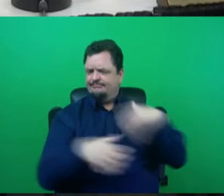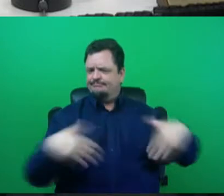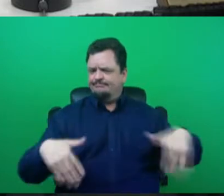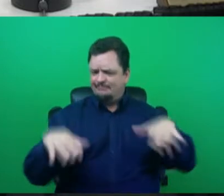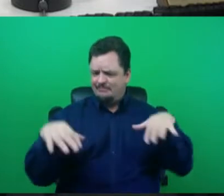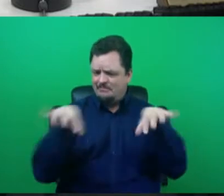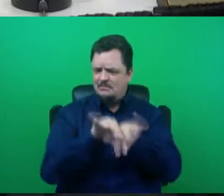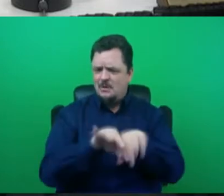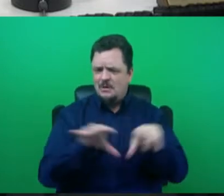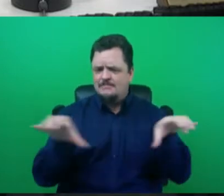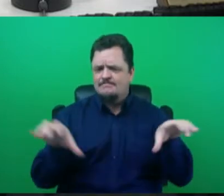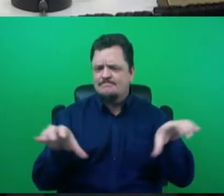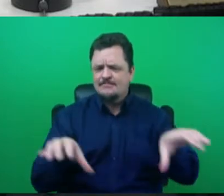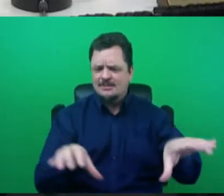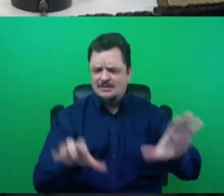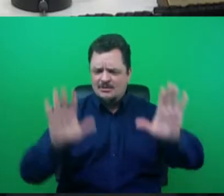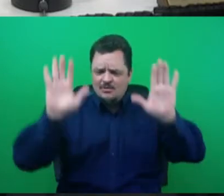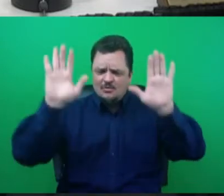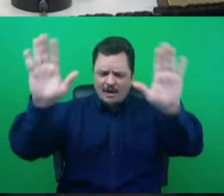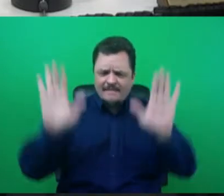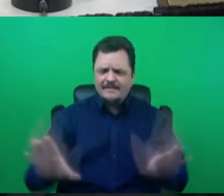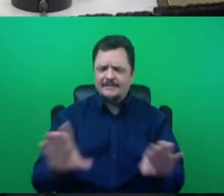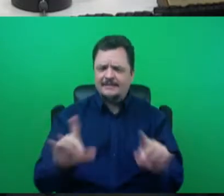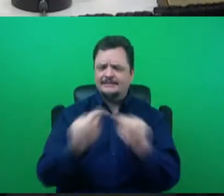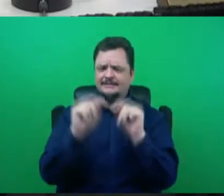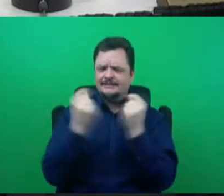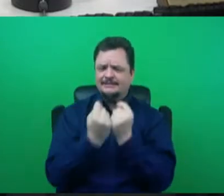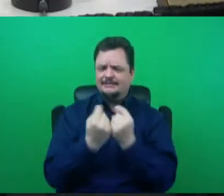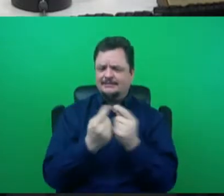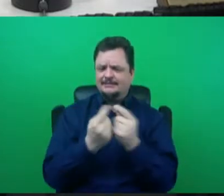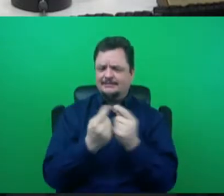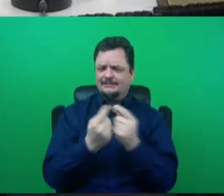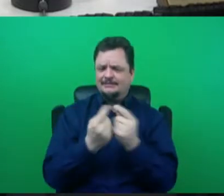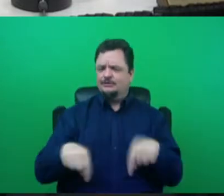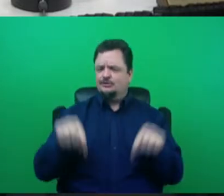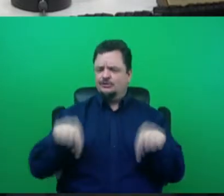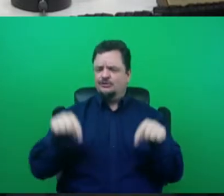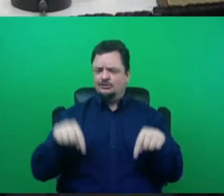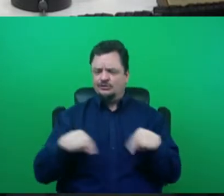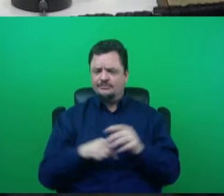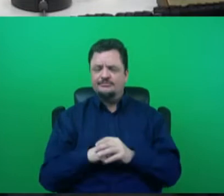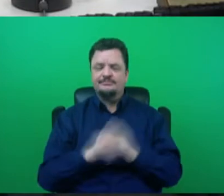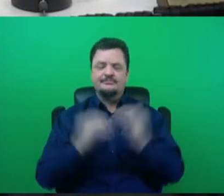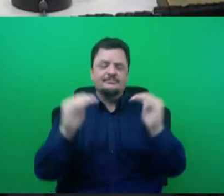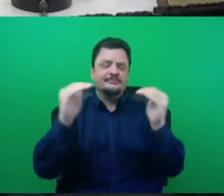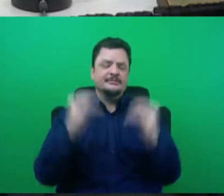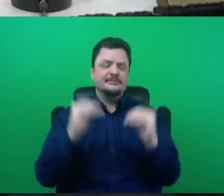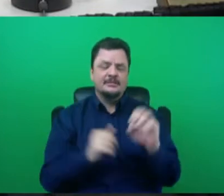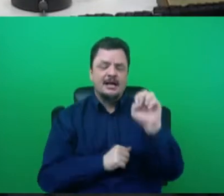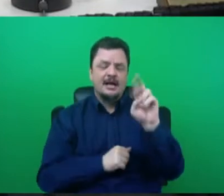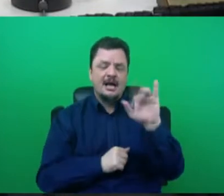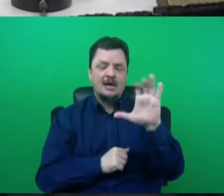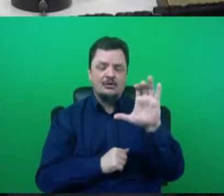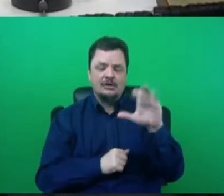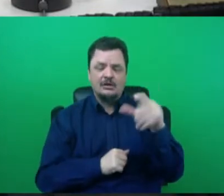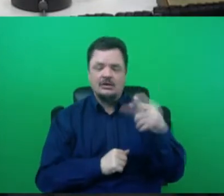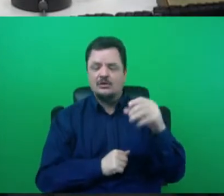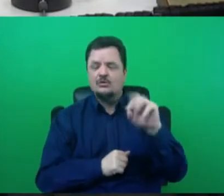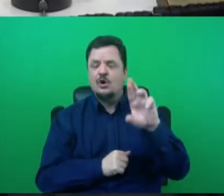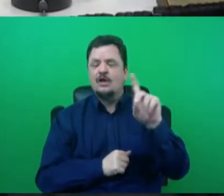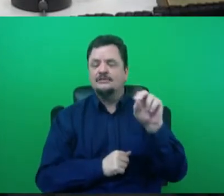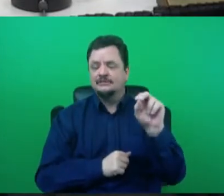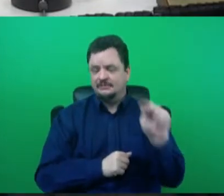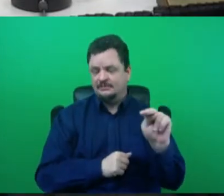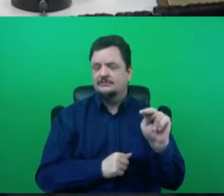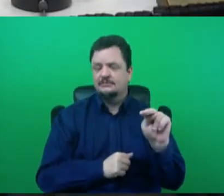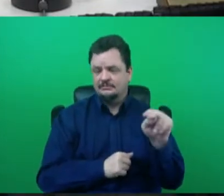members here and expertise. And next, let's have Eric Gordon come up. And Eric, if you would